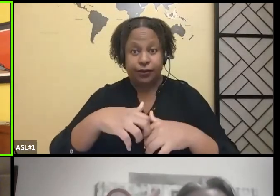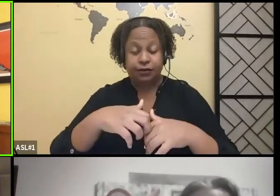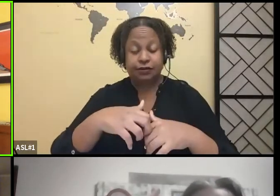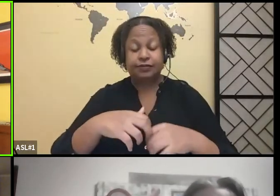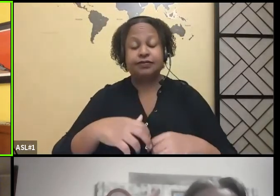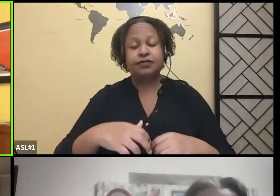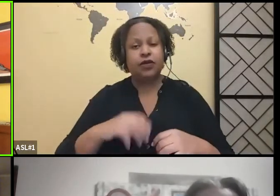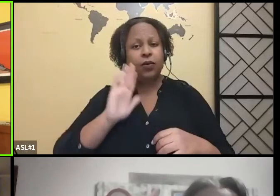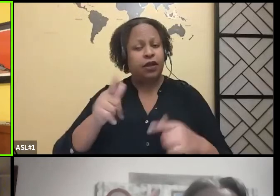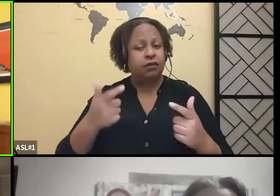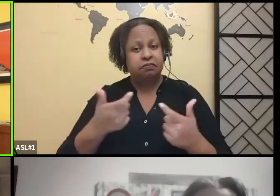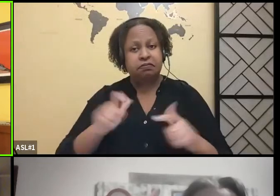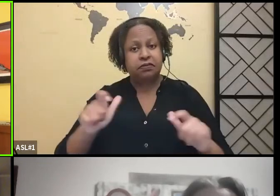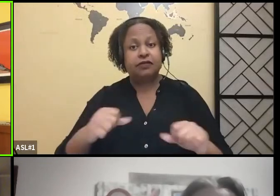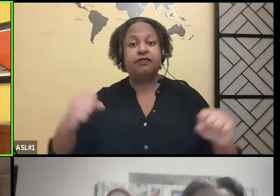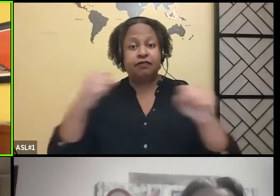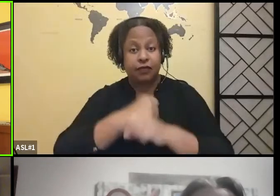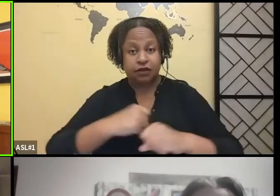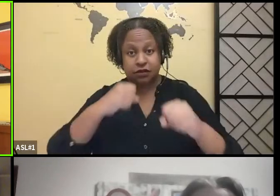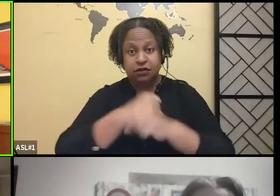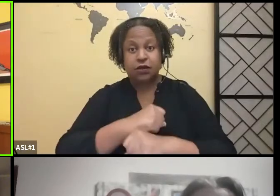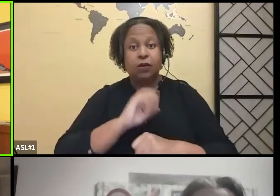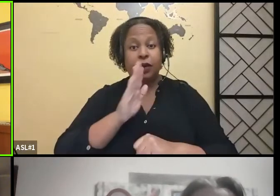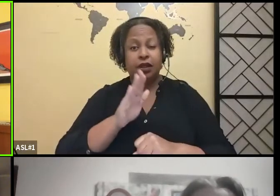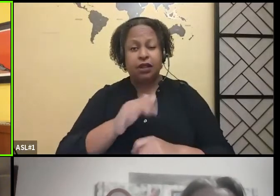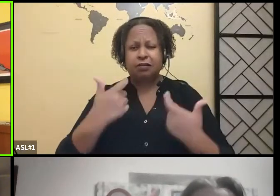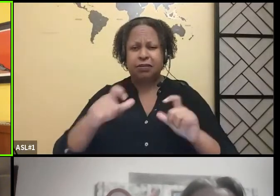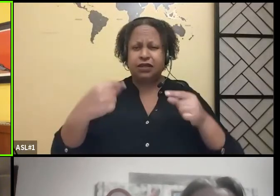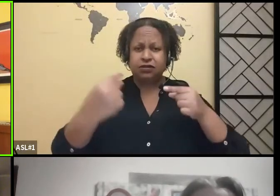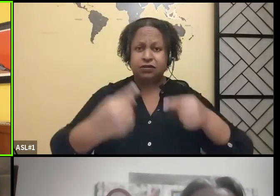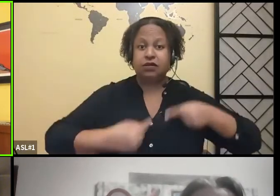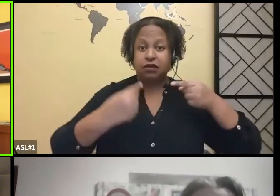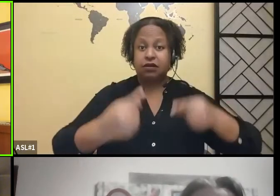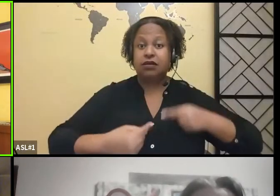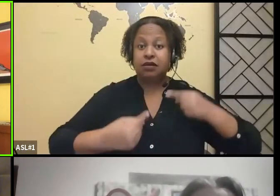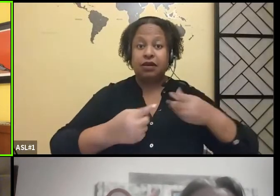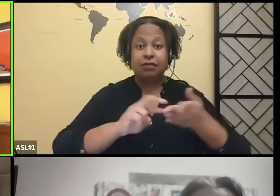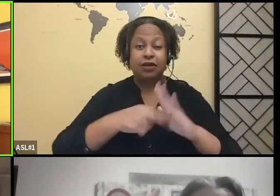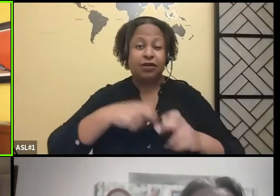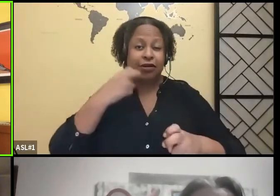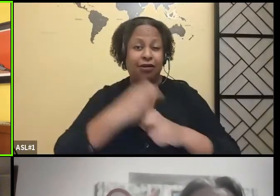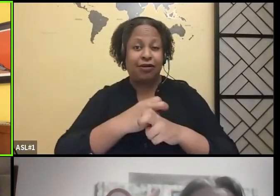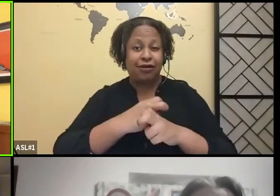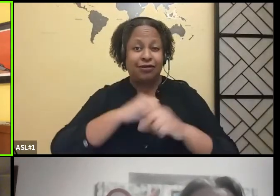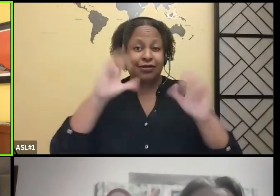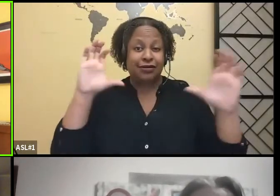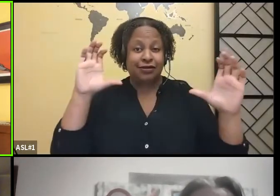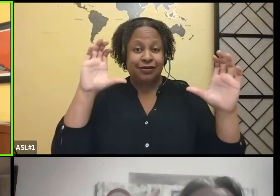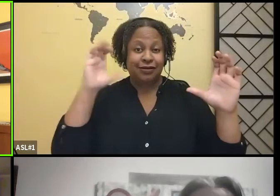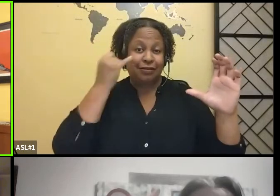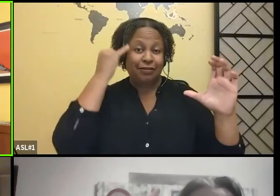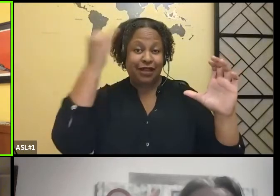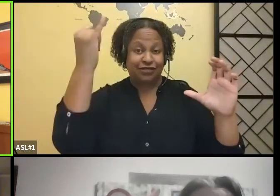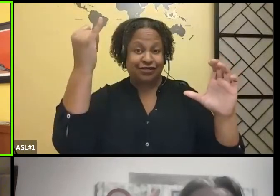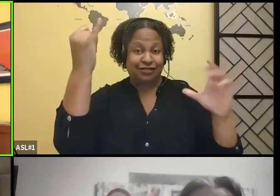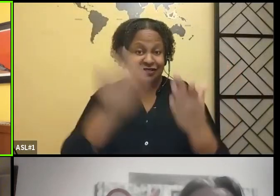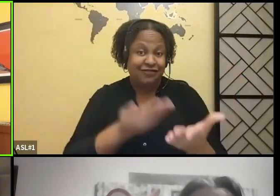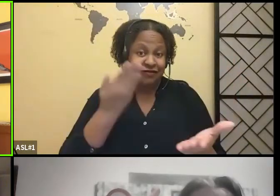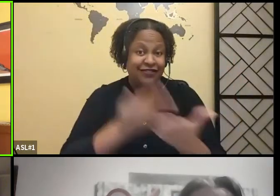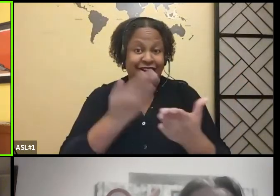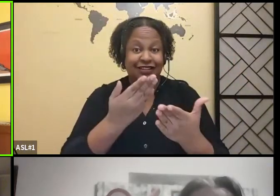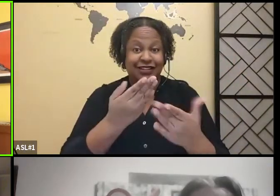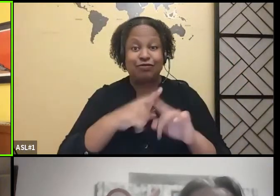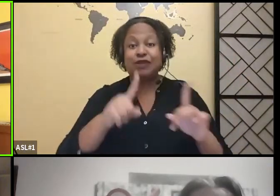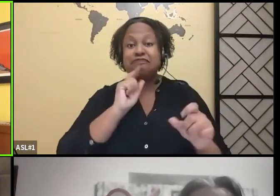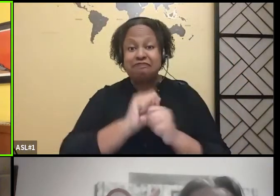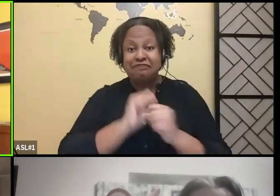fight, and it is such a struggle, that it's hard to imagine that fact, but it is a fact,